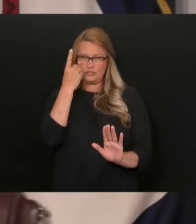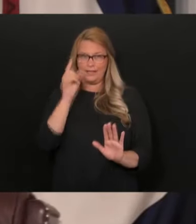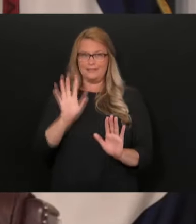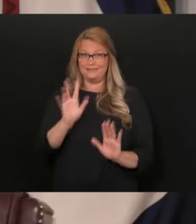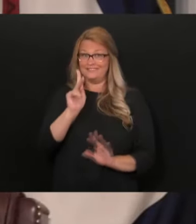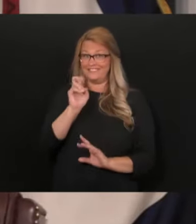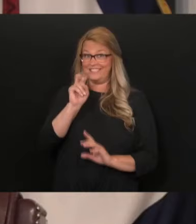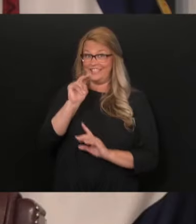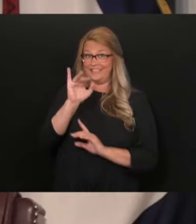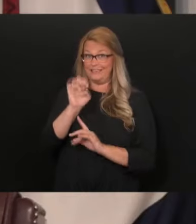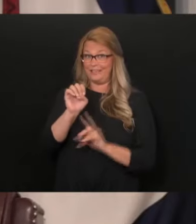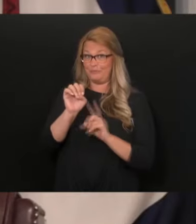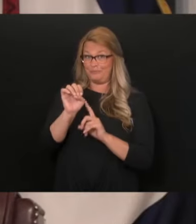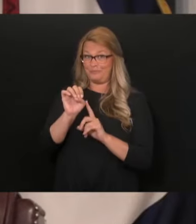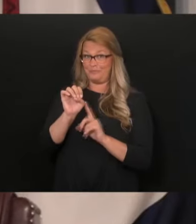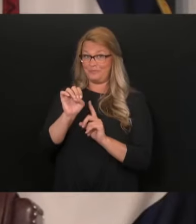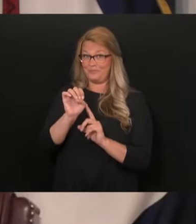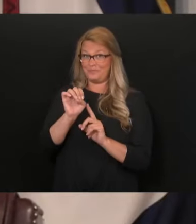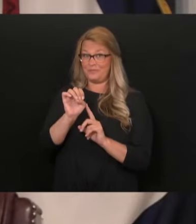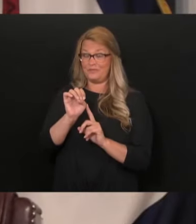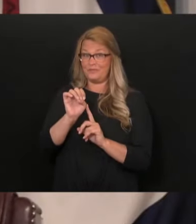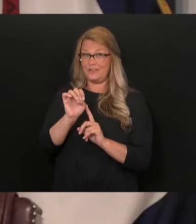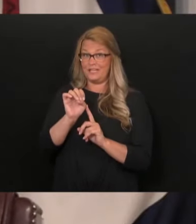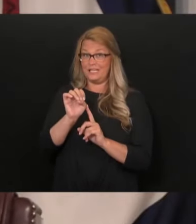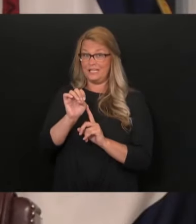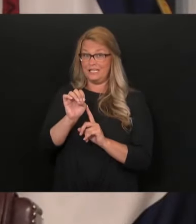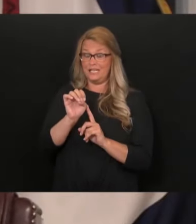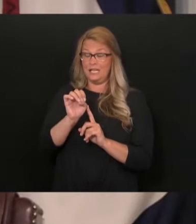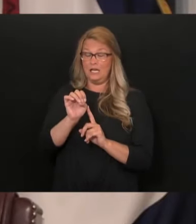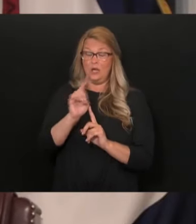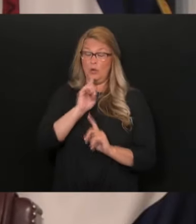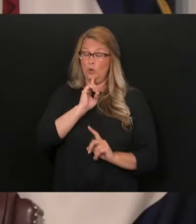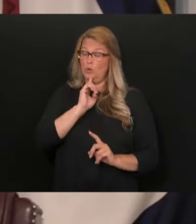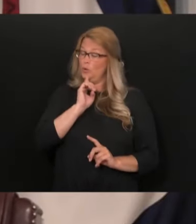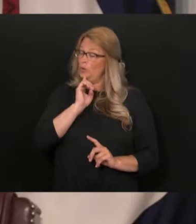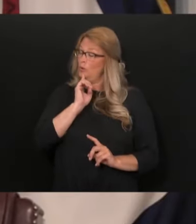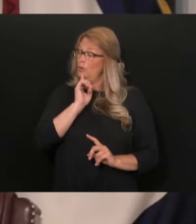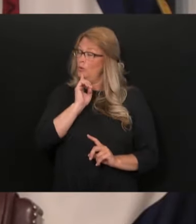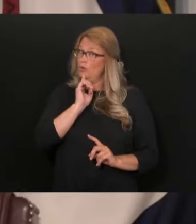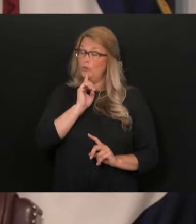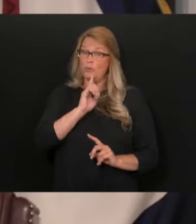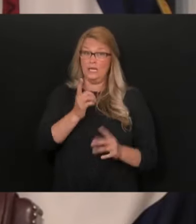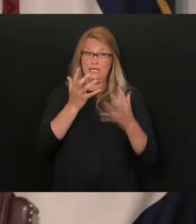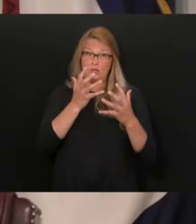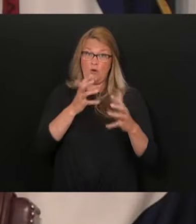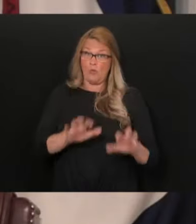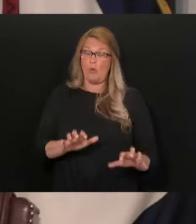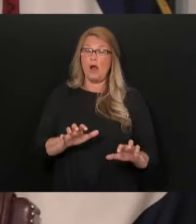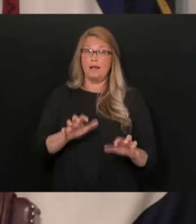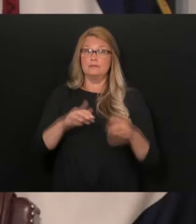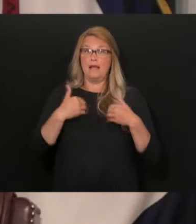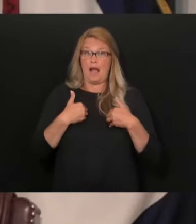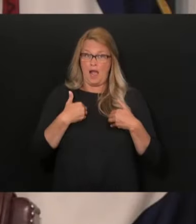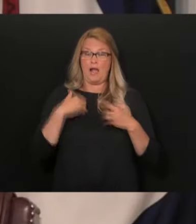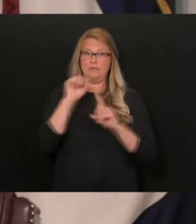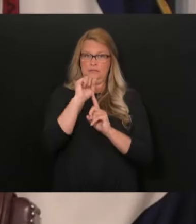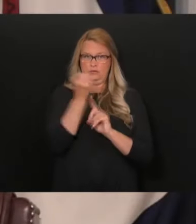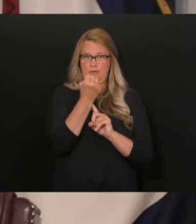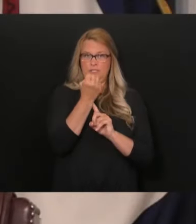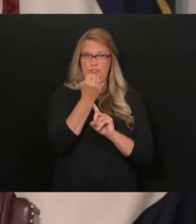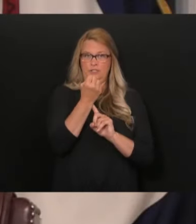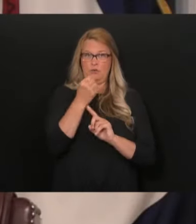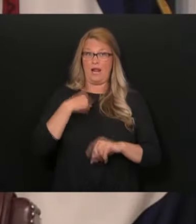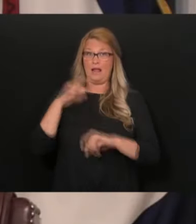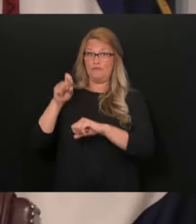first of all, God forbid that we have to get in a situation to where we call in our